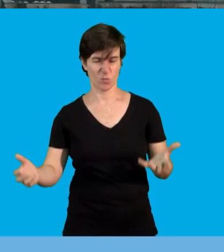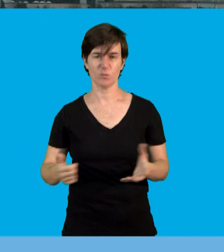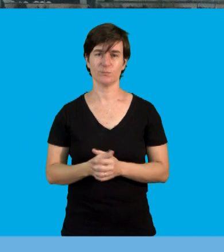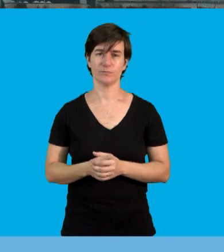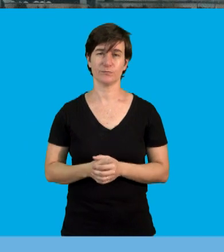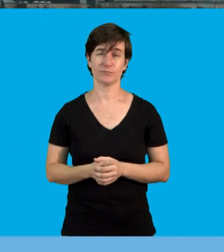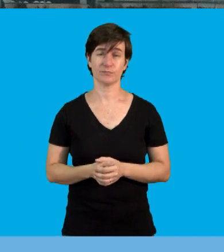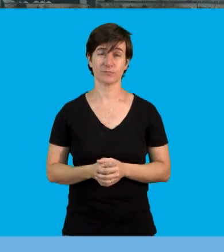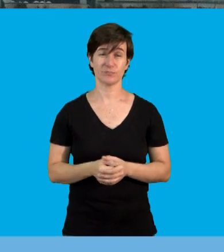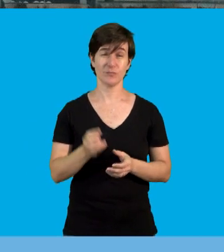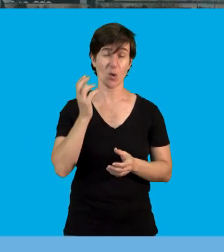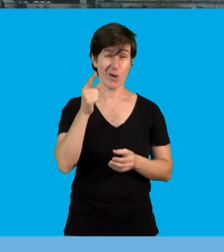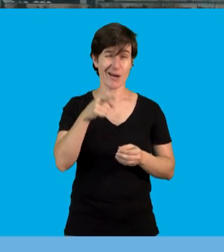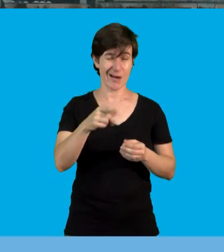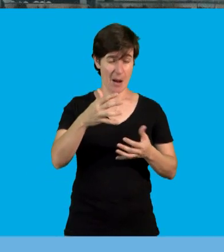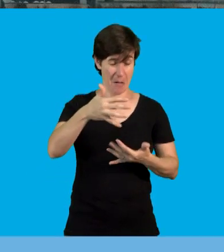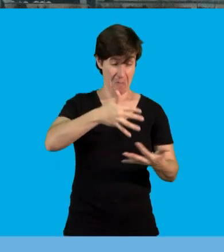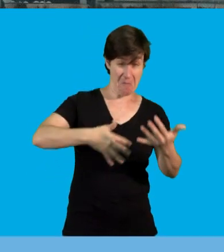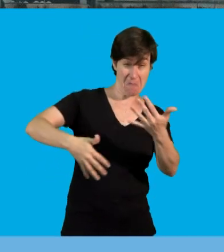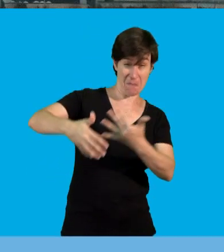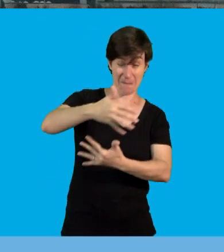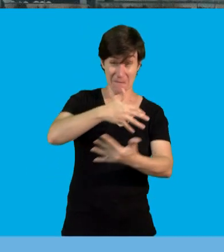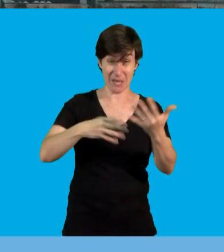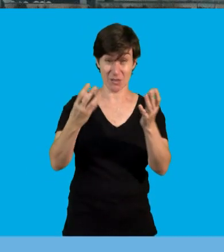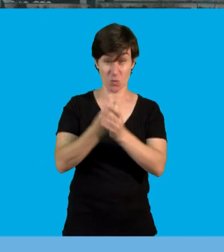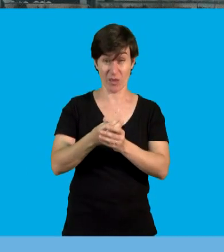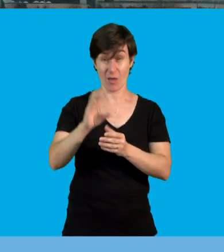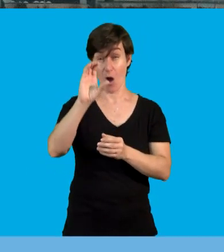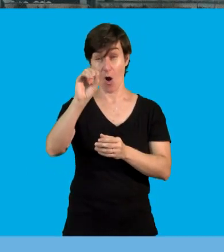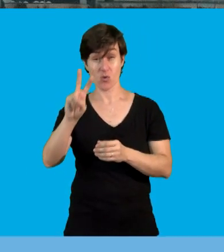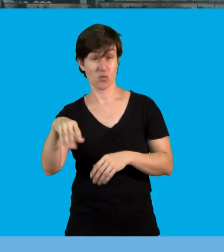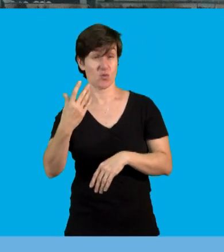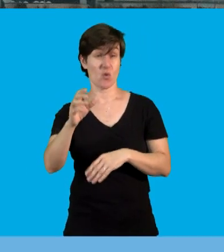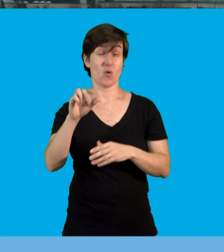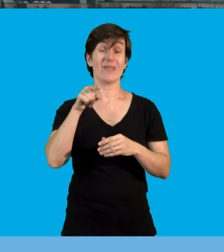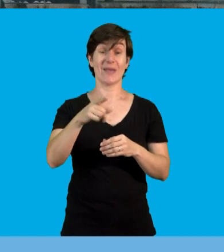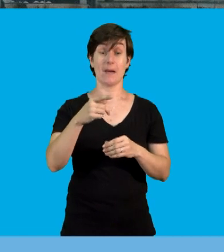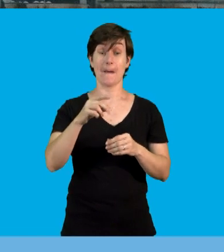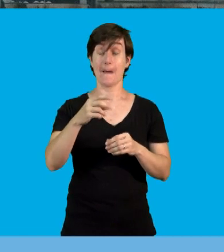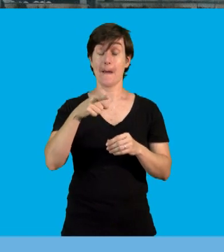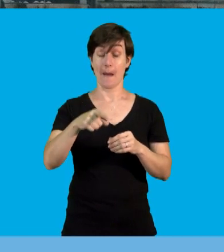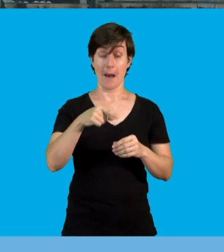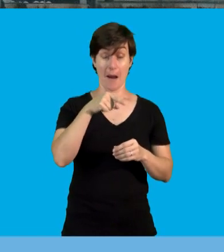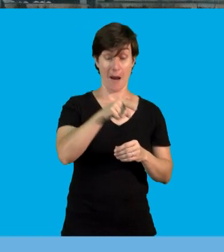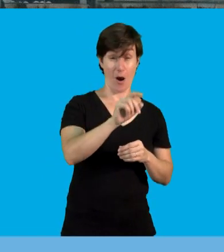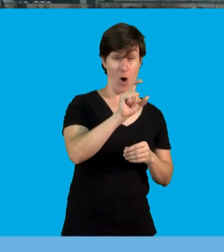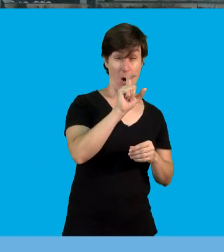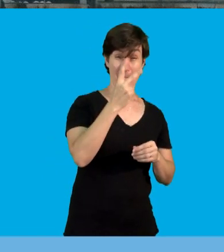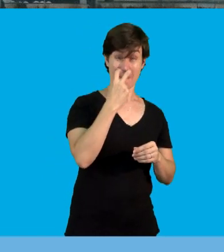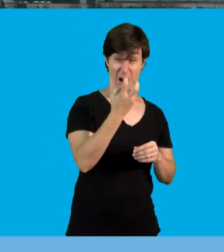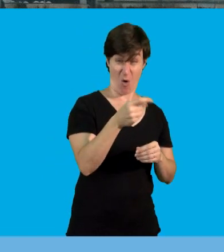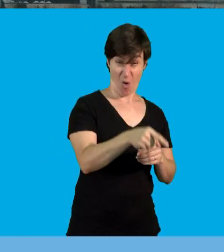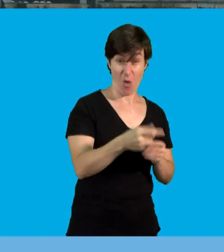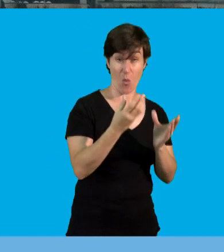when this coal it is combusting with a gas known as oxygen, gases such as carbon dioxide, as you know, it's